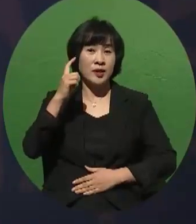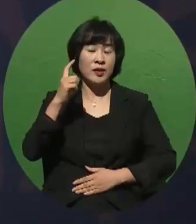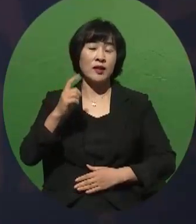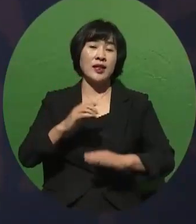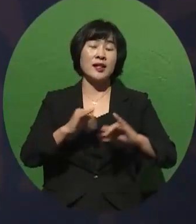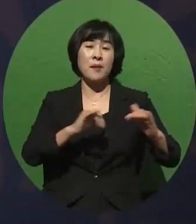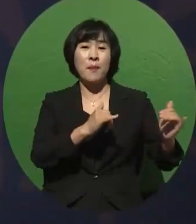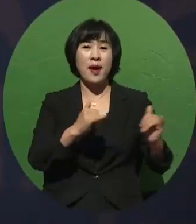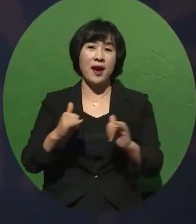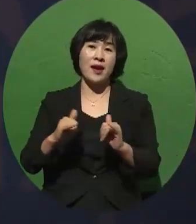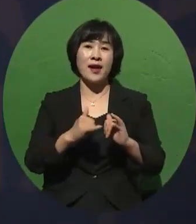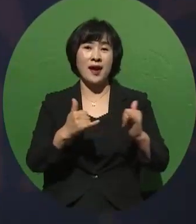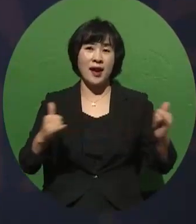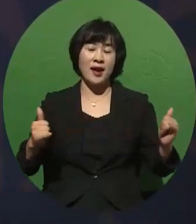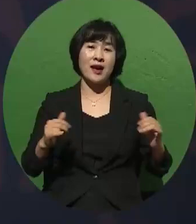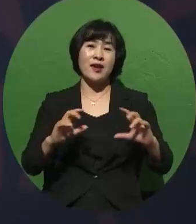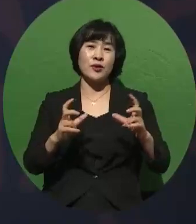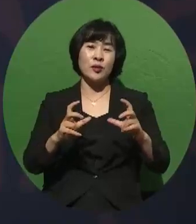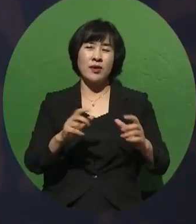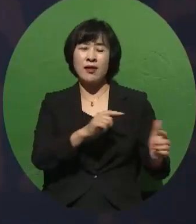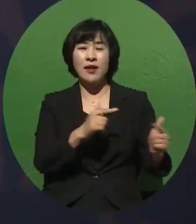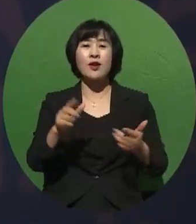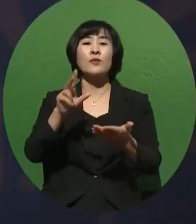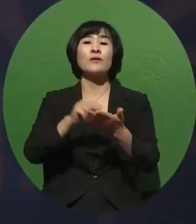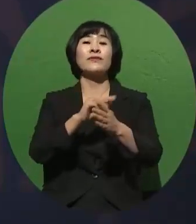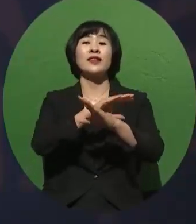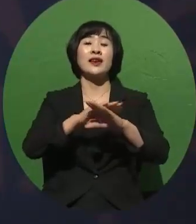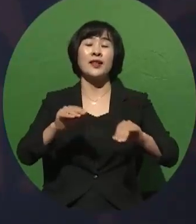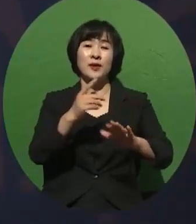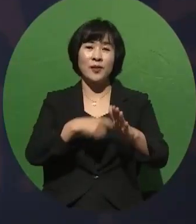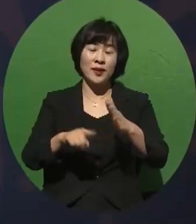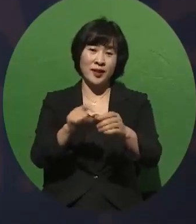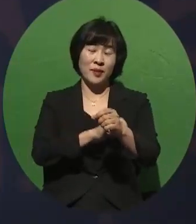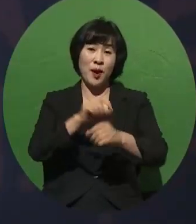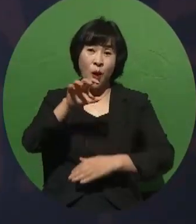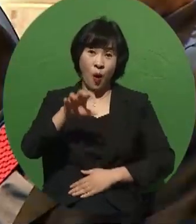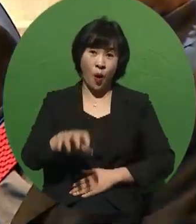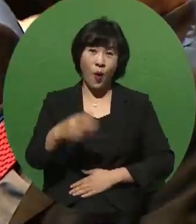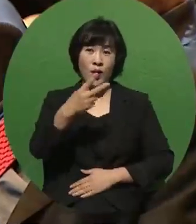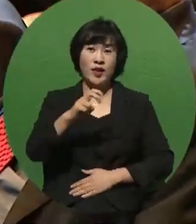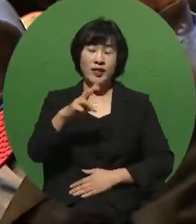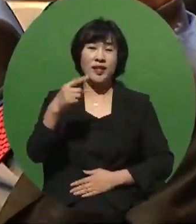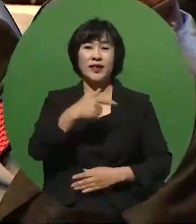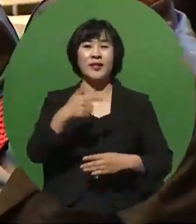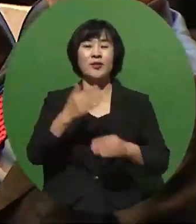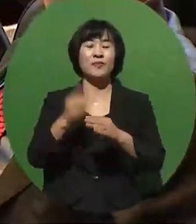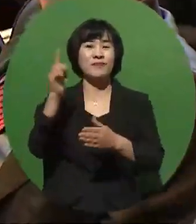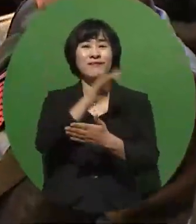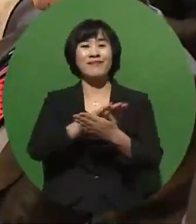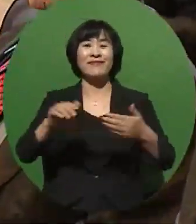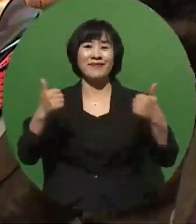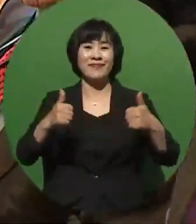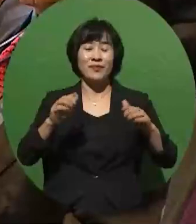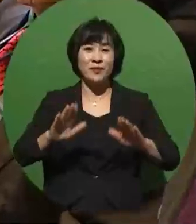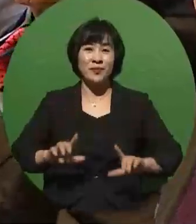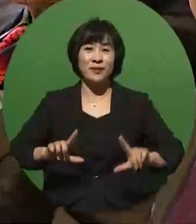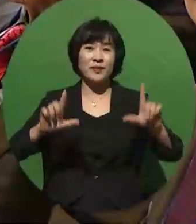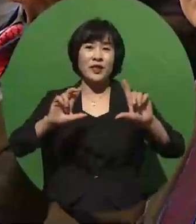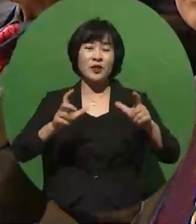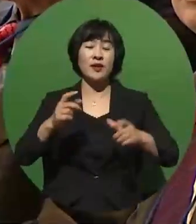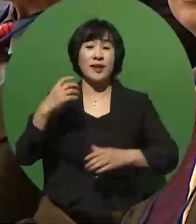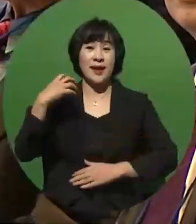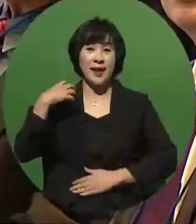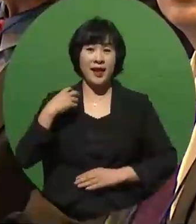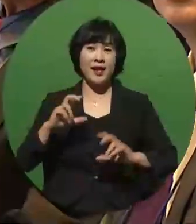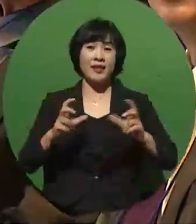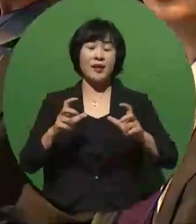Many people, many experts were gathered to see through the global challenges and find solutions for those